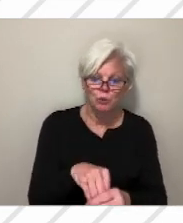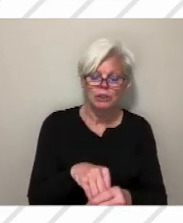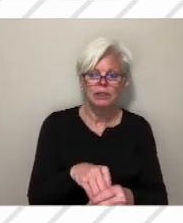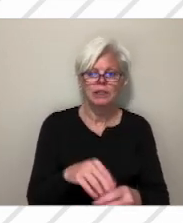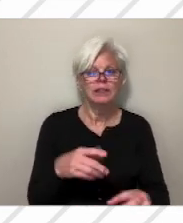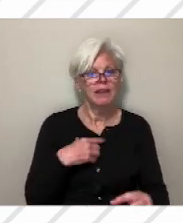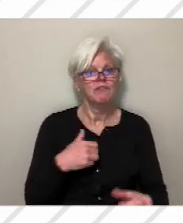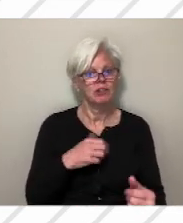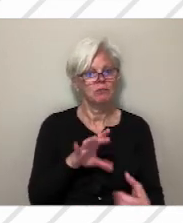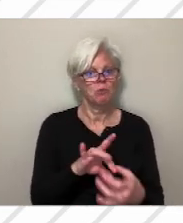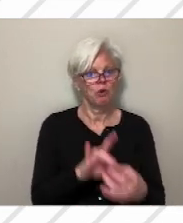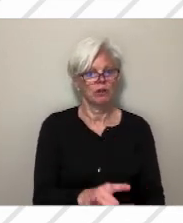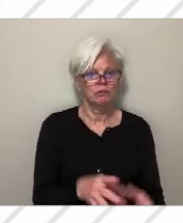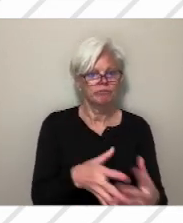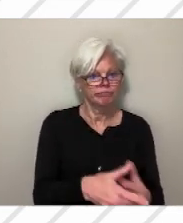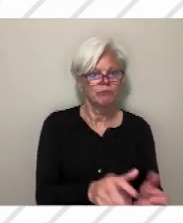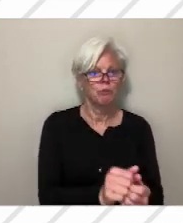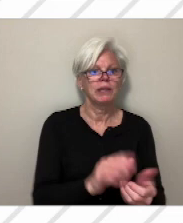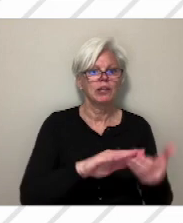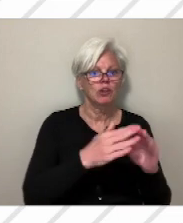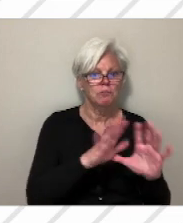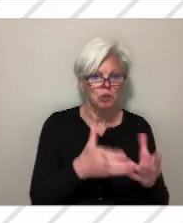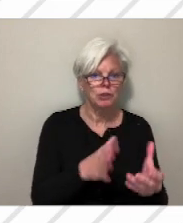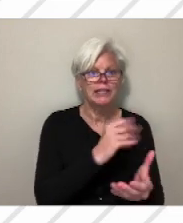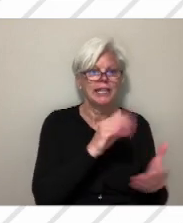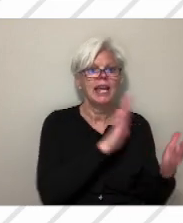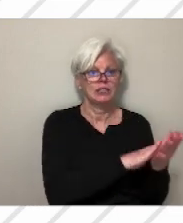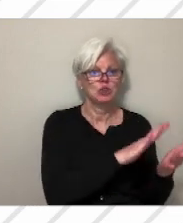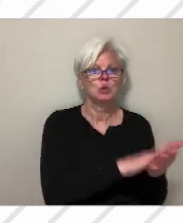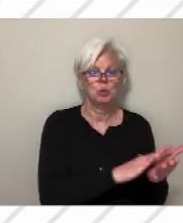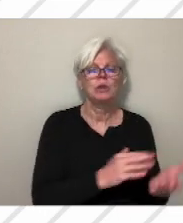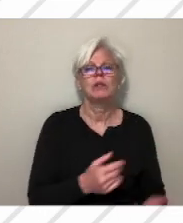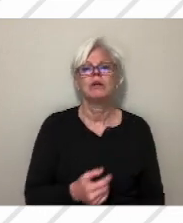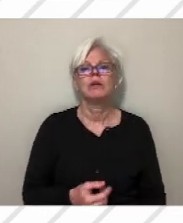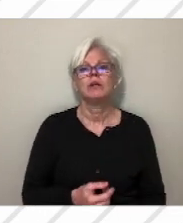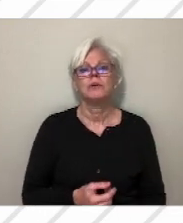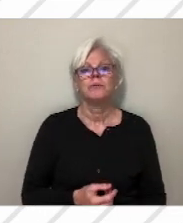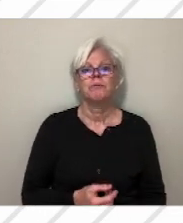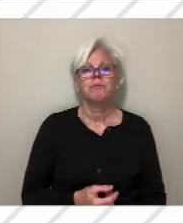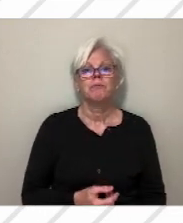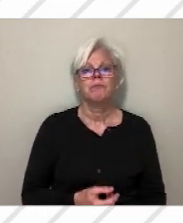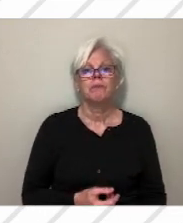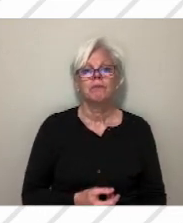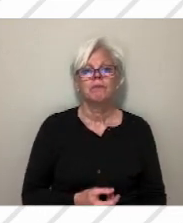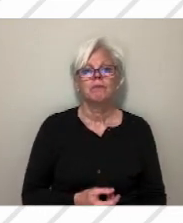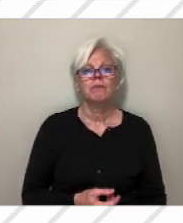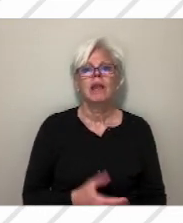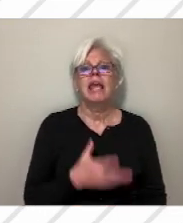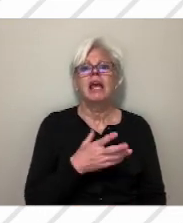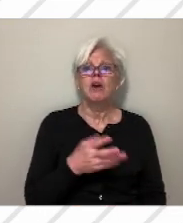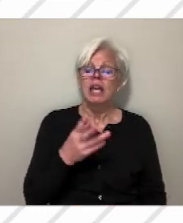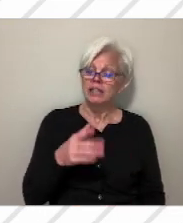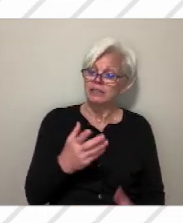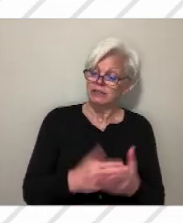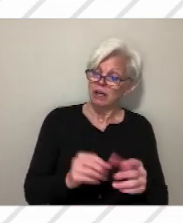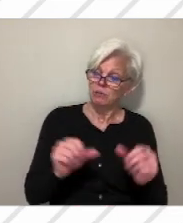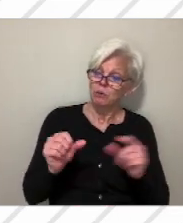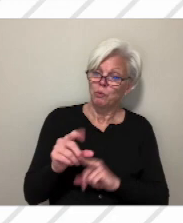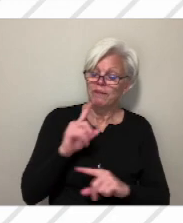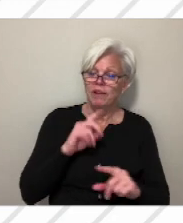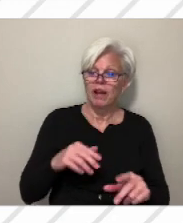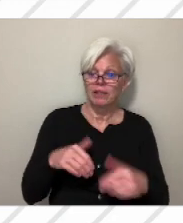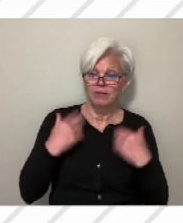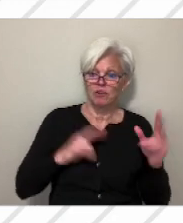community and to their school. In some studies, we find that if young people have agency